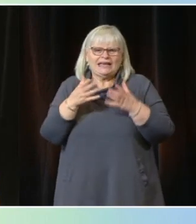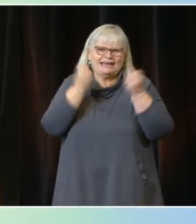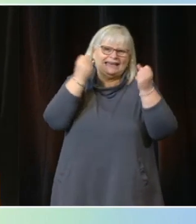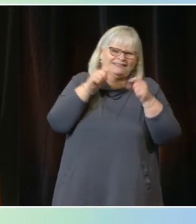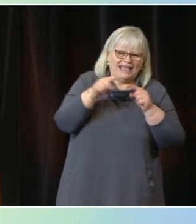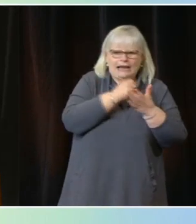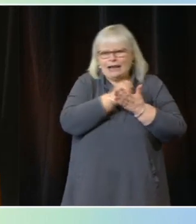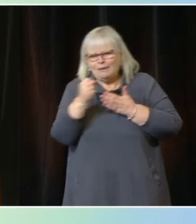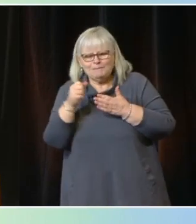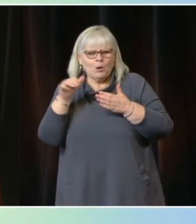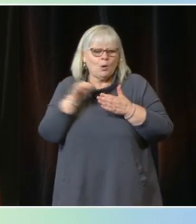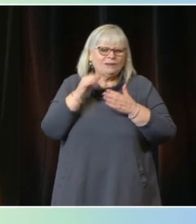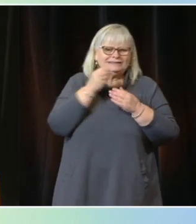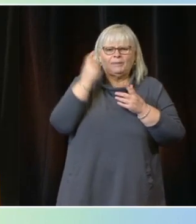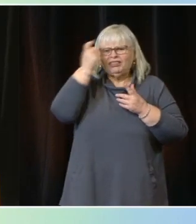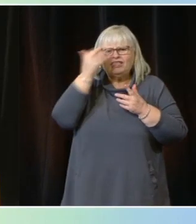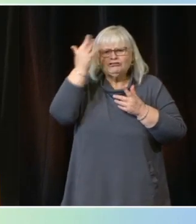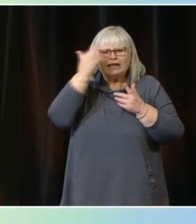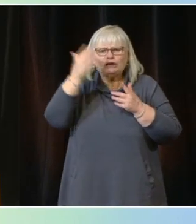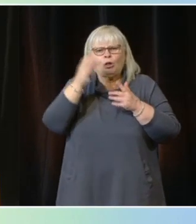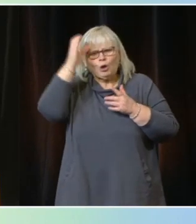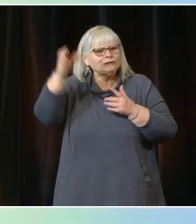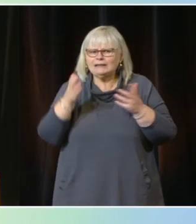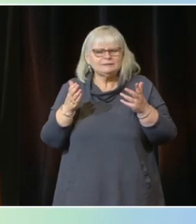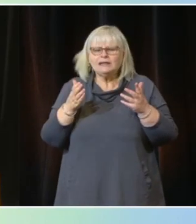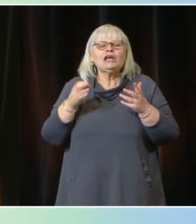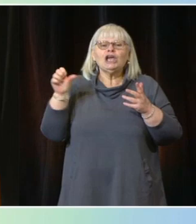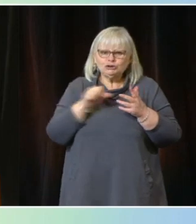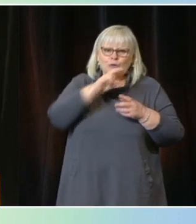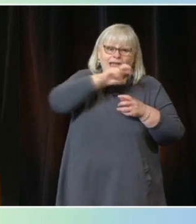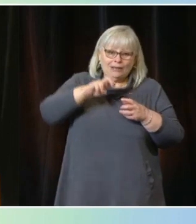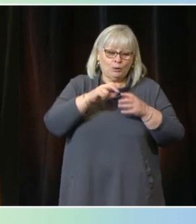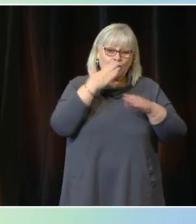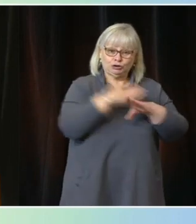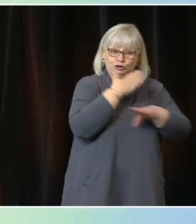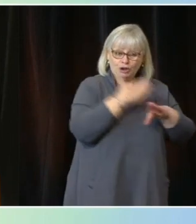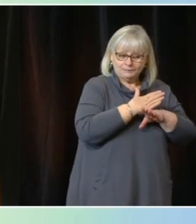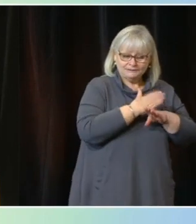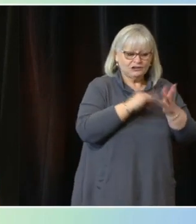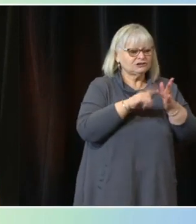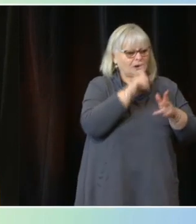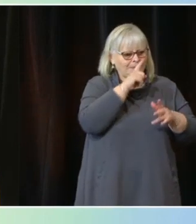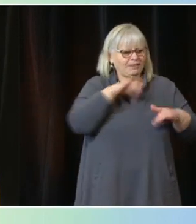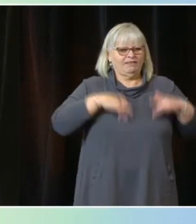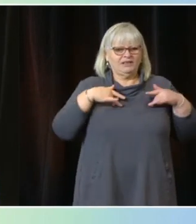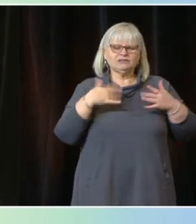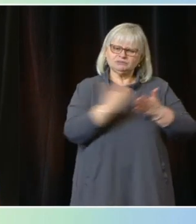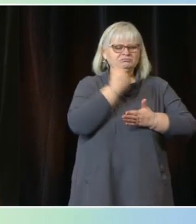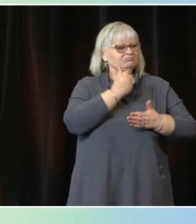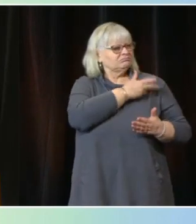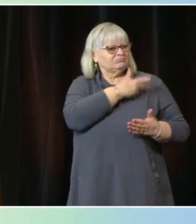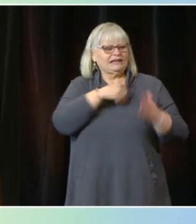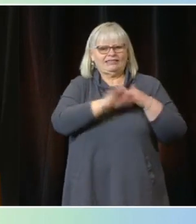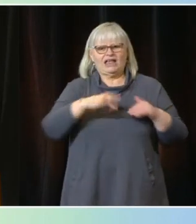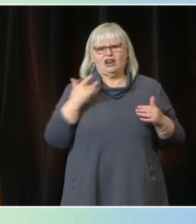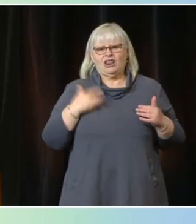or some kind of theoretical concept it should mean jobs which allowed people to build security and dignity in